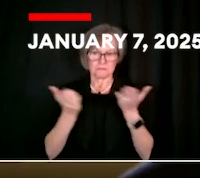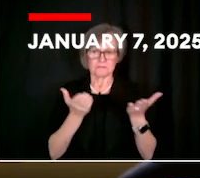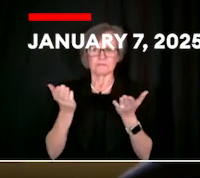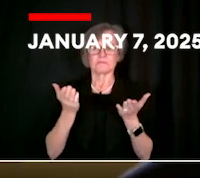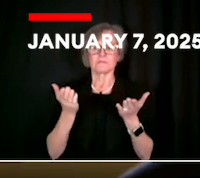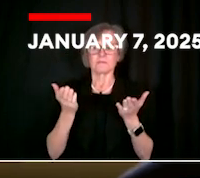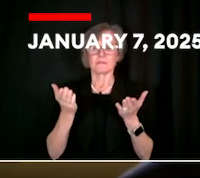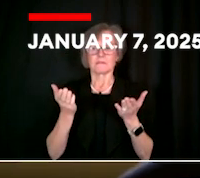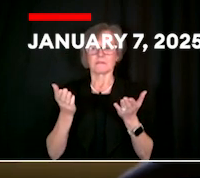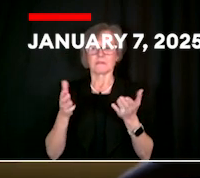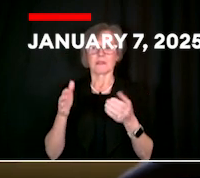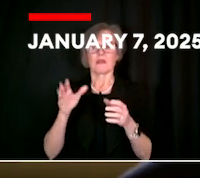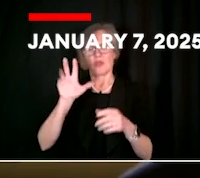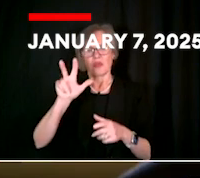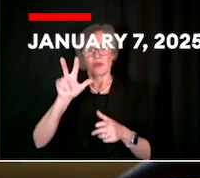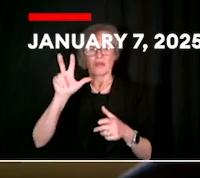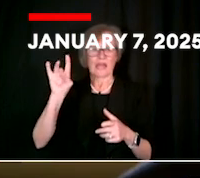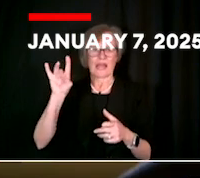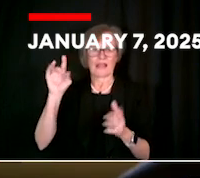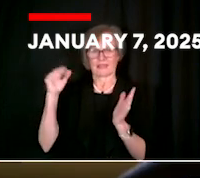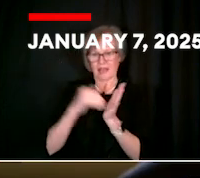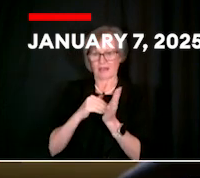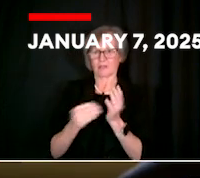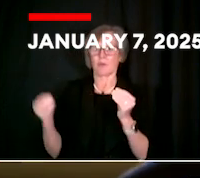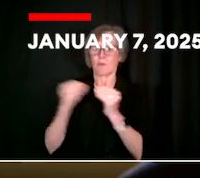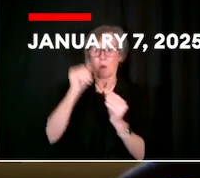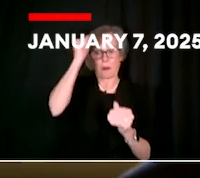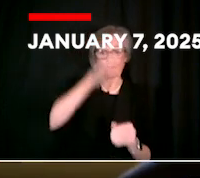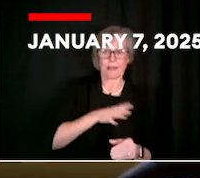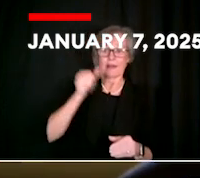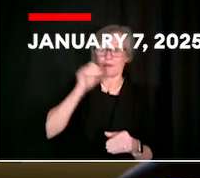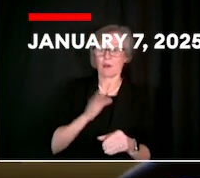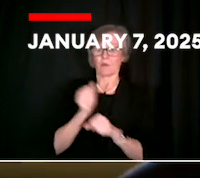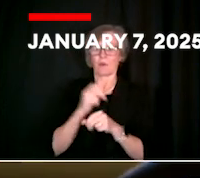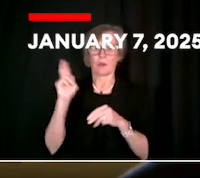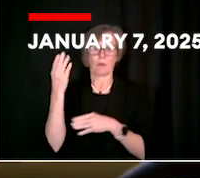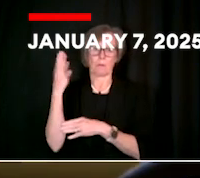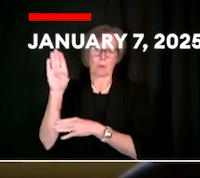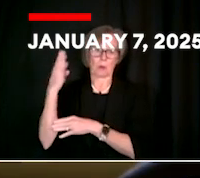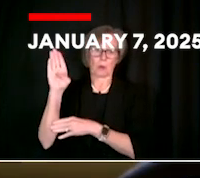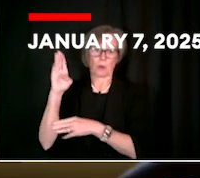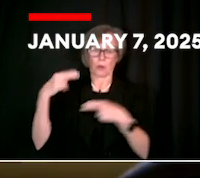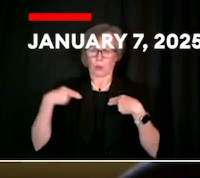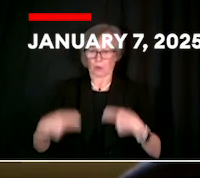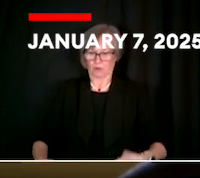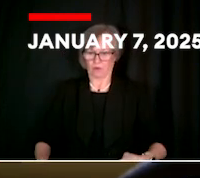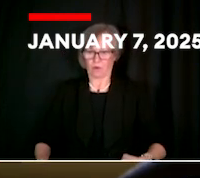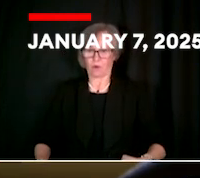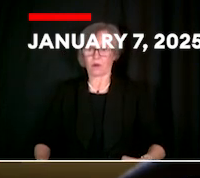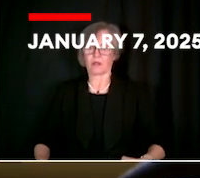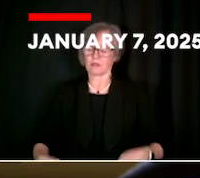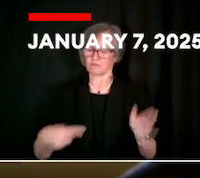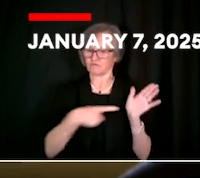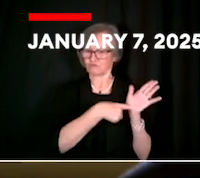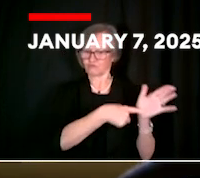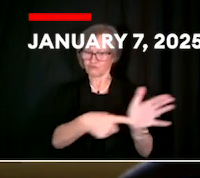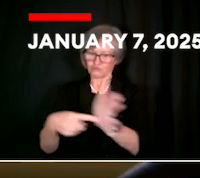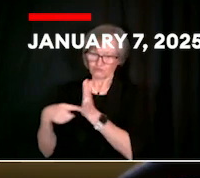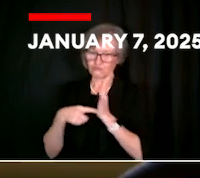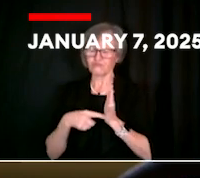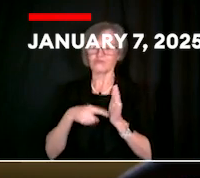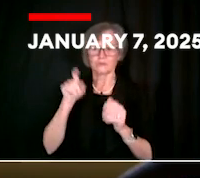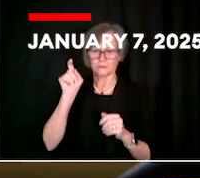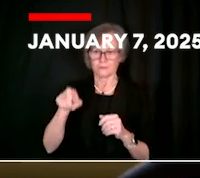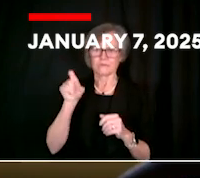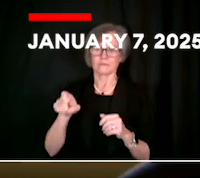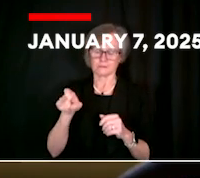area of almost 38,000. The more men and women we have wearing a blue uniform, it gives the omnipresence that's needed. We